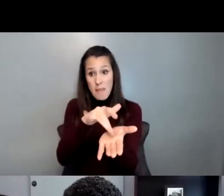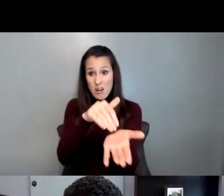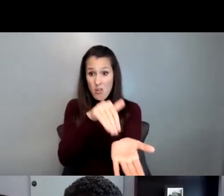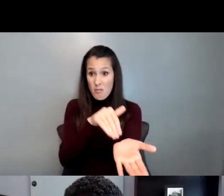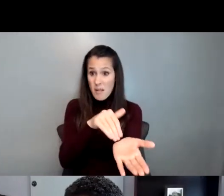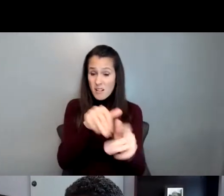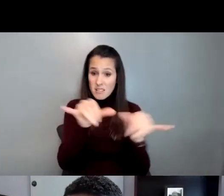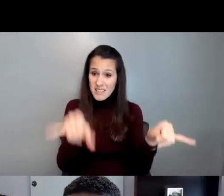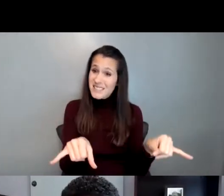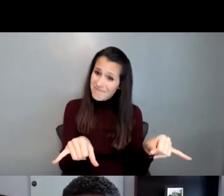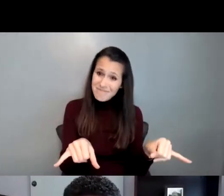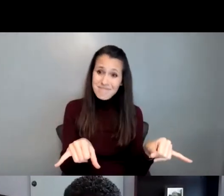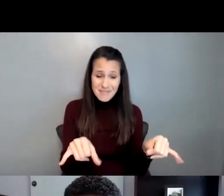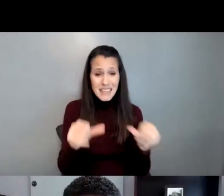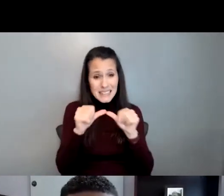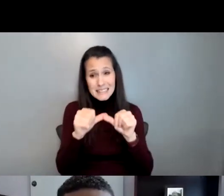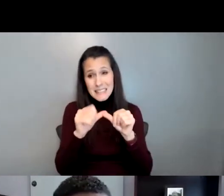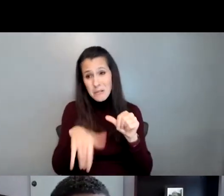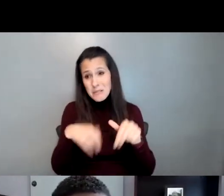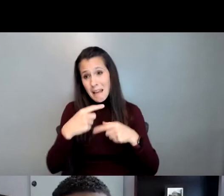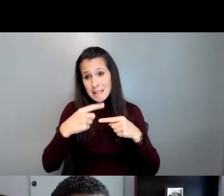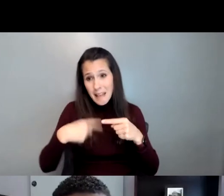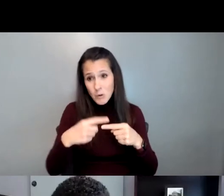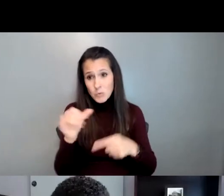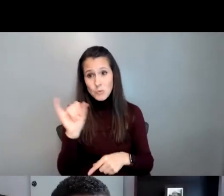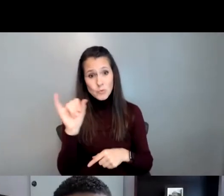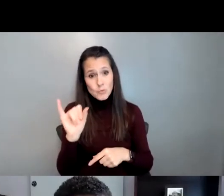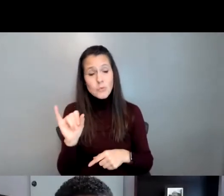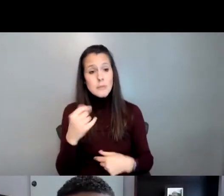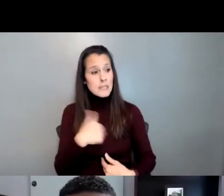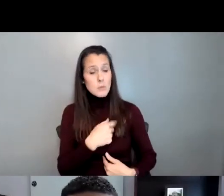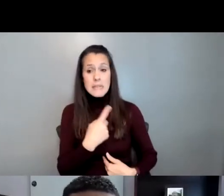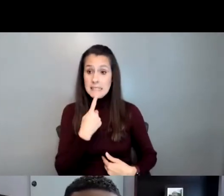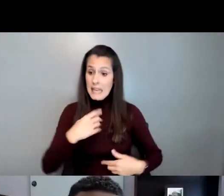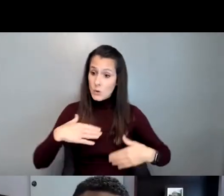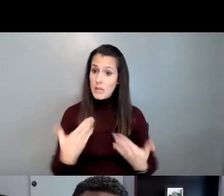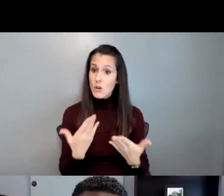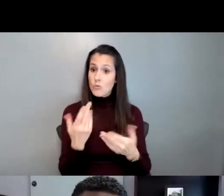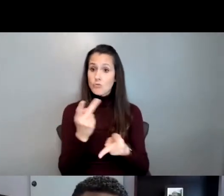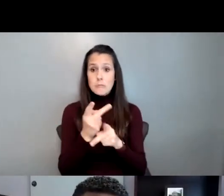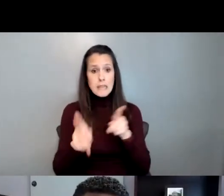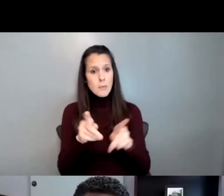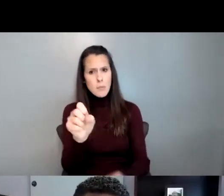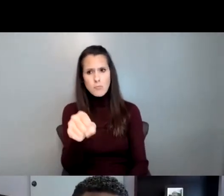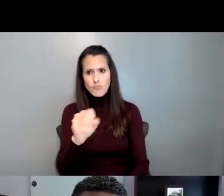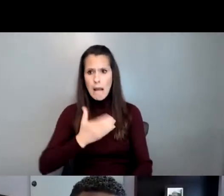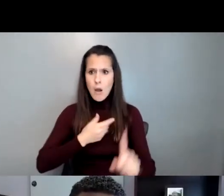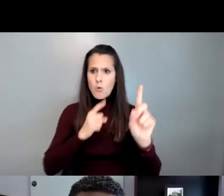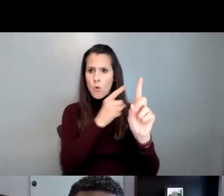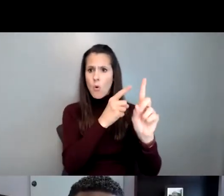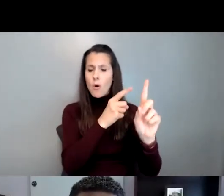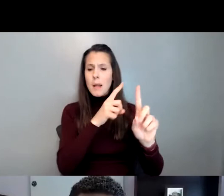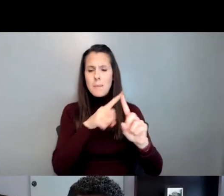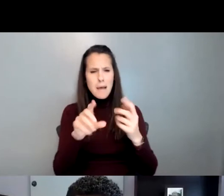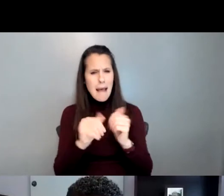they play to then perpetuate this, because even though we say that we are here to then take care of people, the way that we